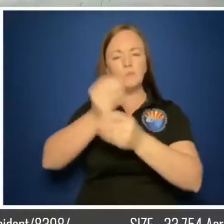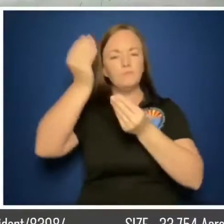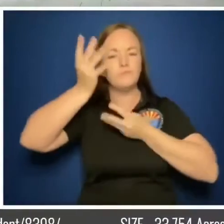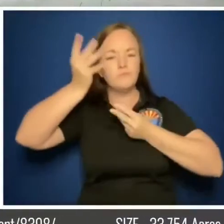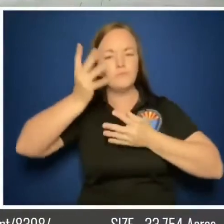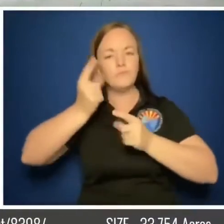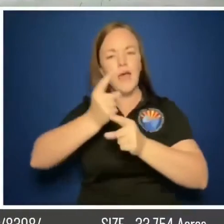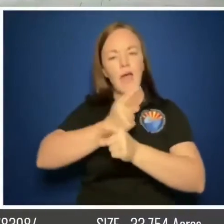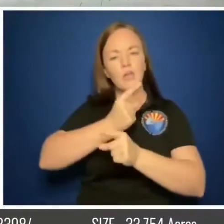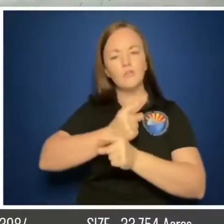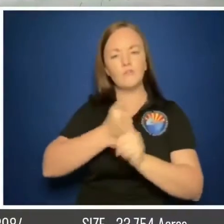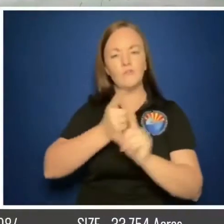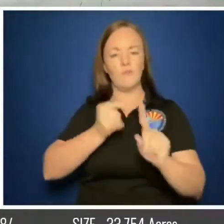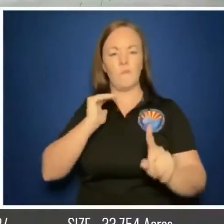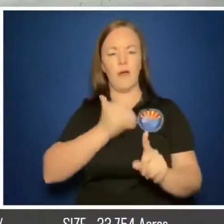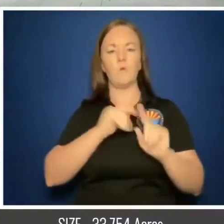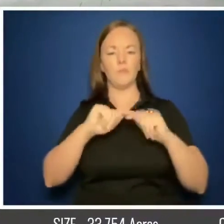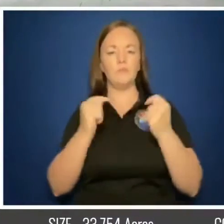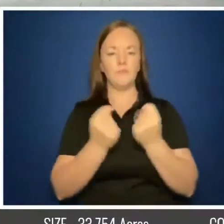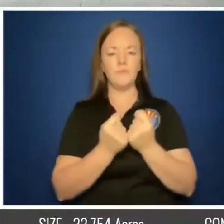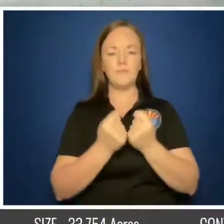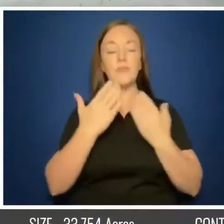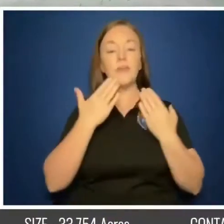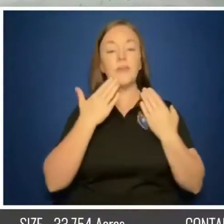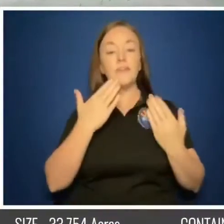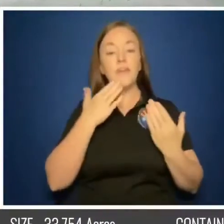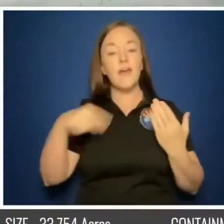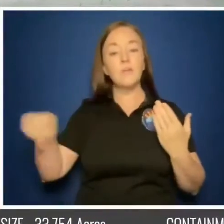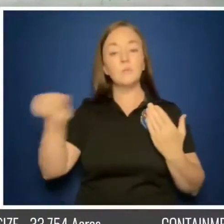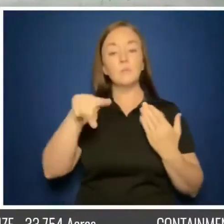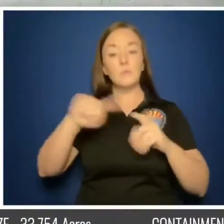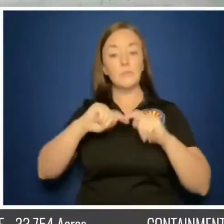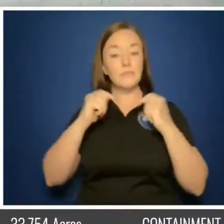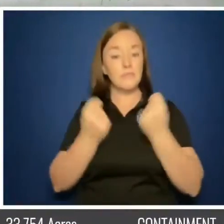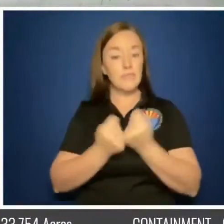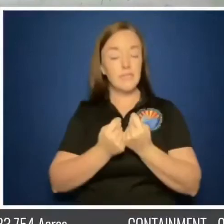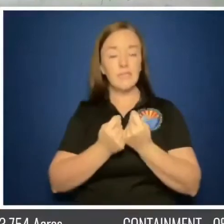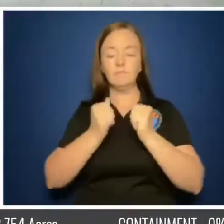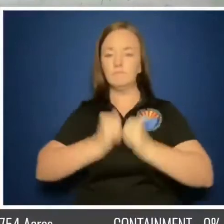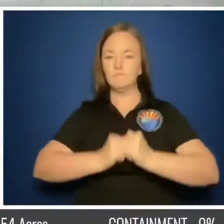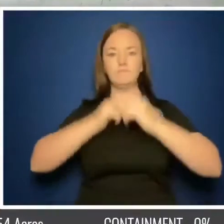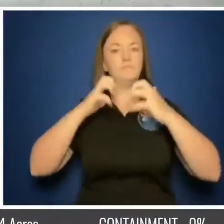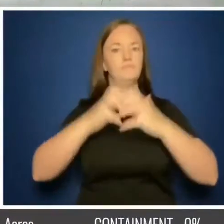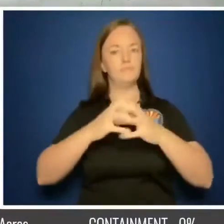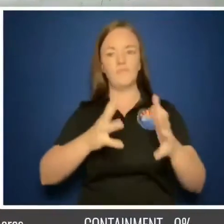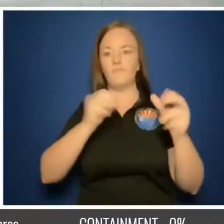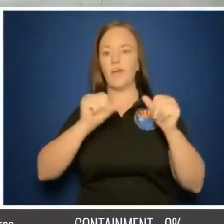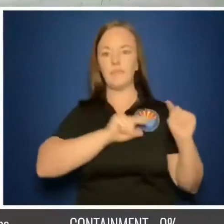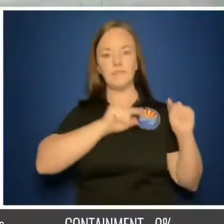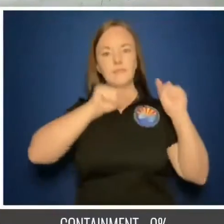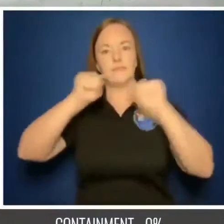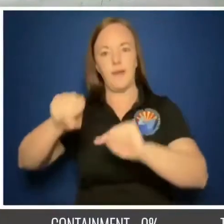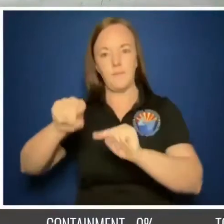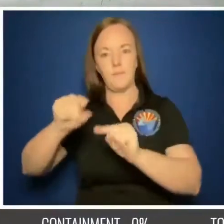incident management team. And thanks to the incident management team for mobilizing quickly to come here and help us, and the